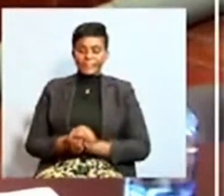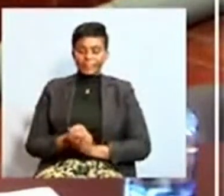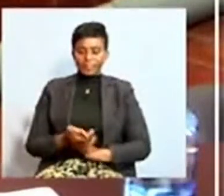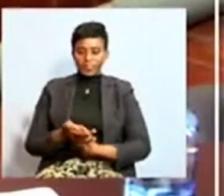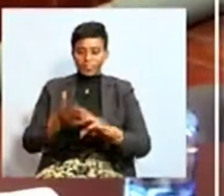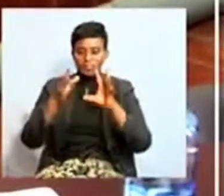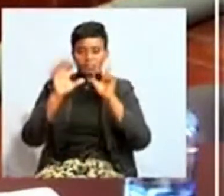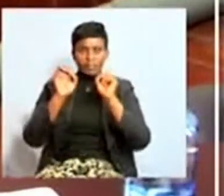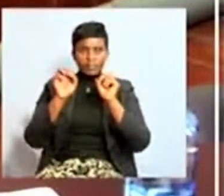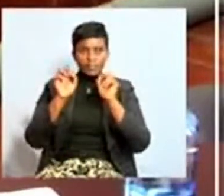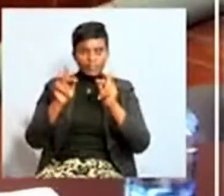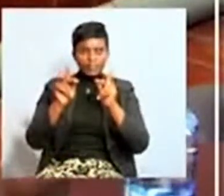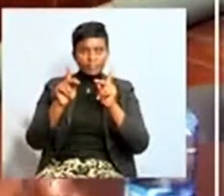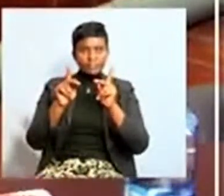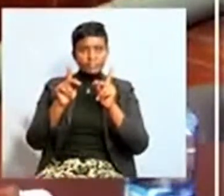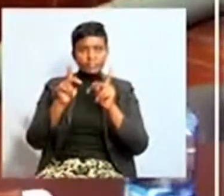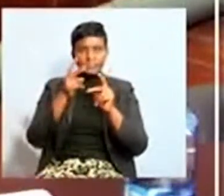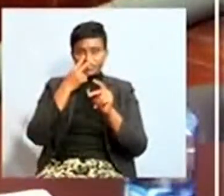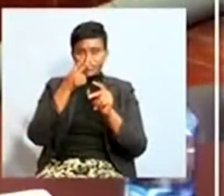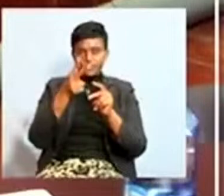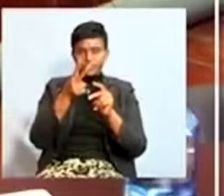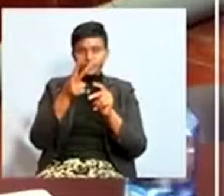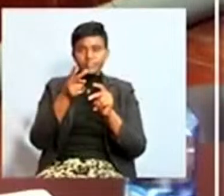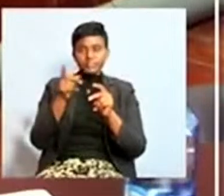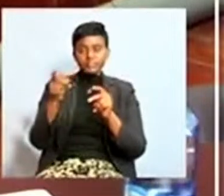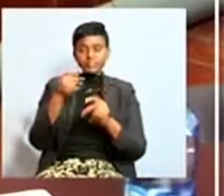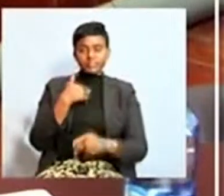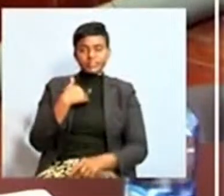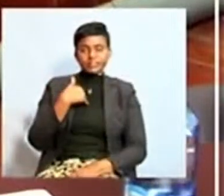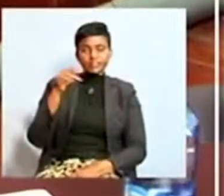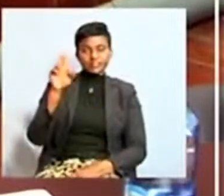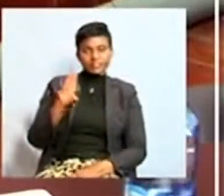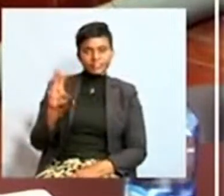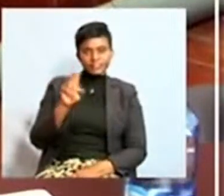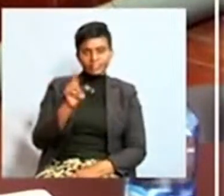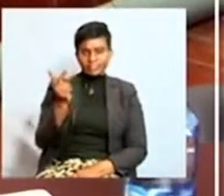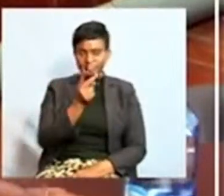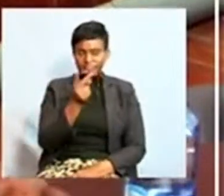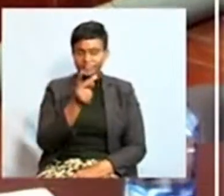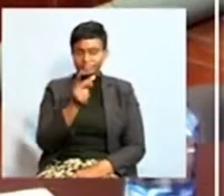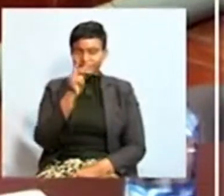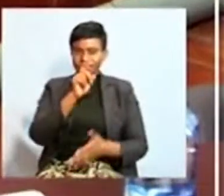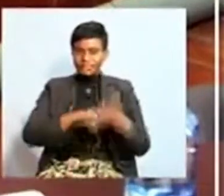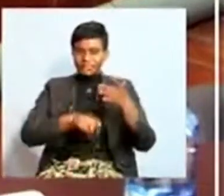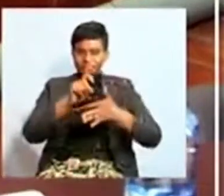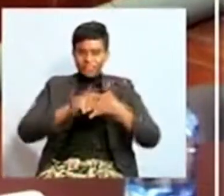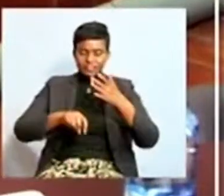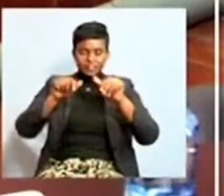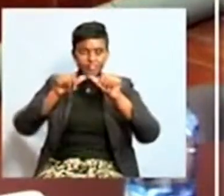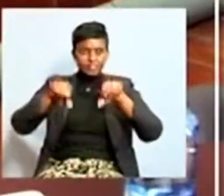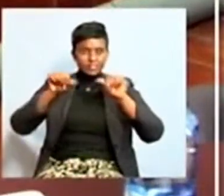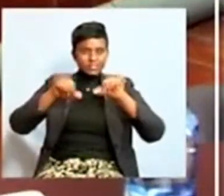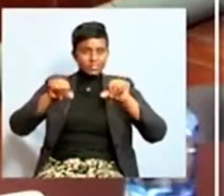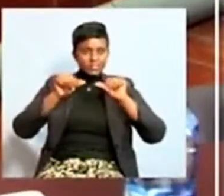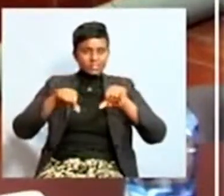Okay. You see, what they have used those two words, cost analysis.